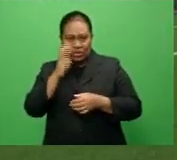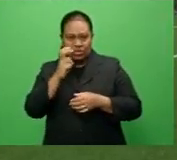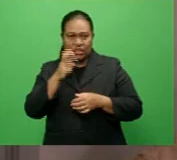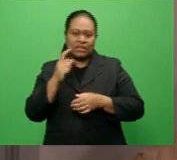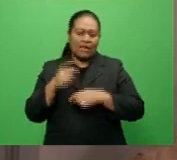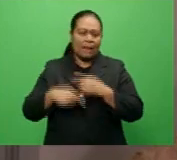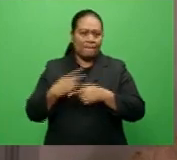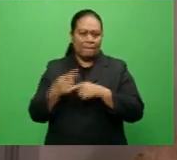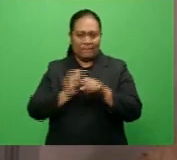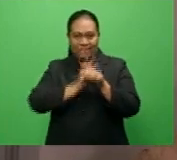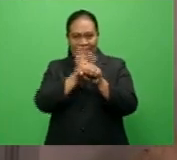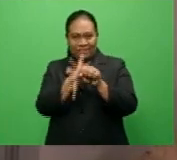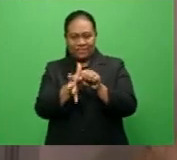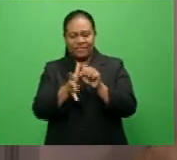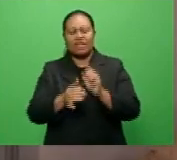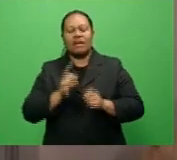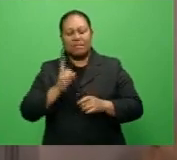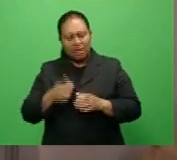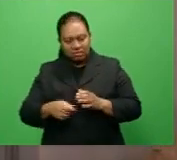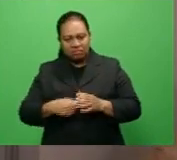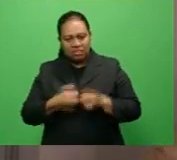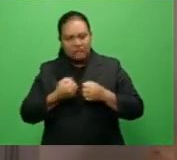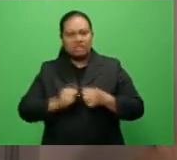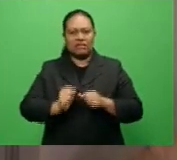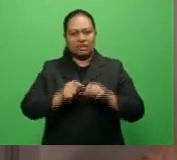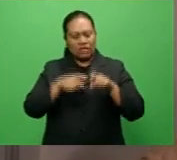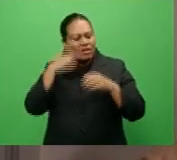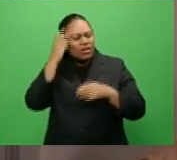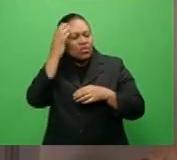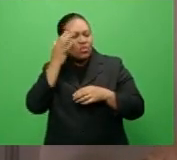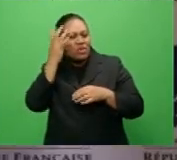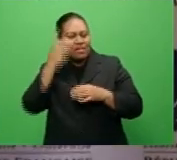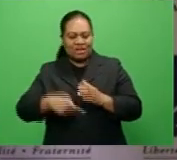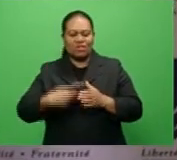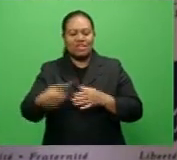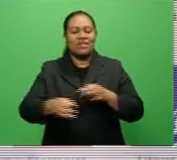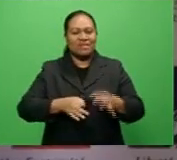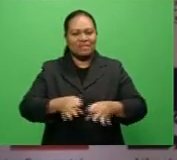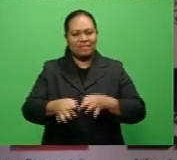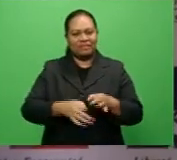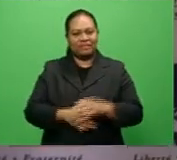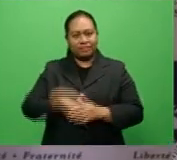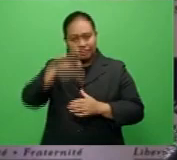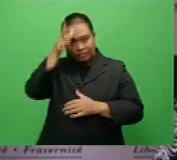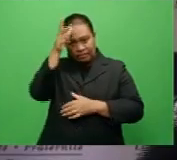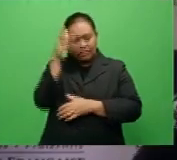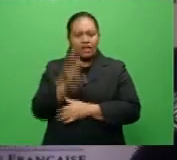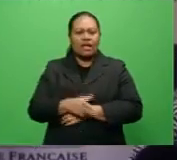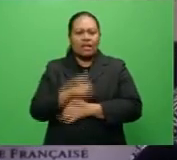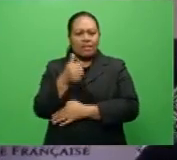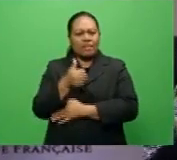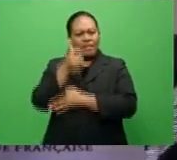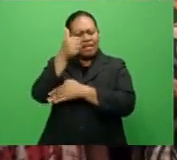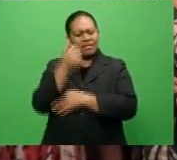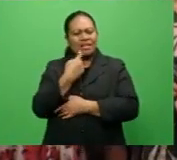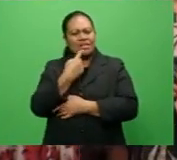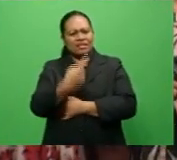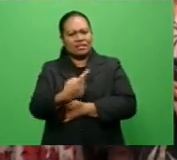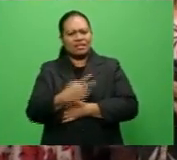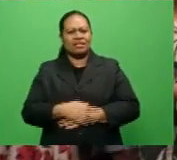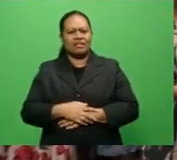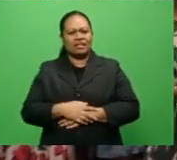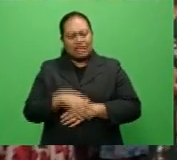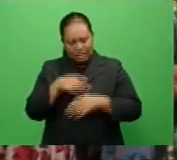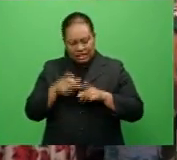So we're able to just see our dream and our plan continue to. Yep. French Ambassador Jean-Francois Fiteau believes in these